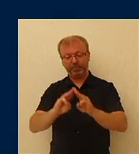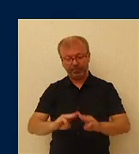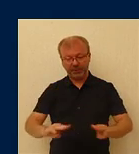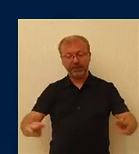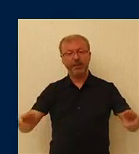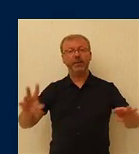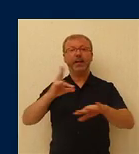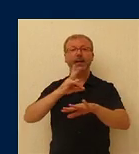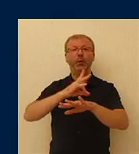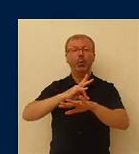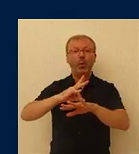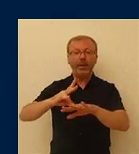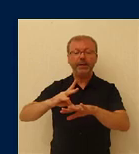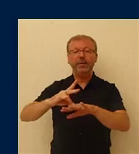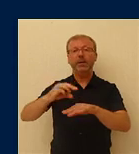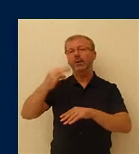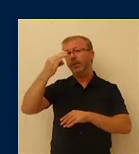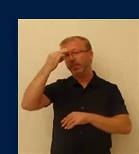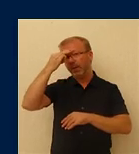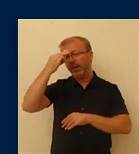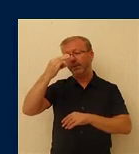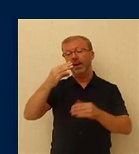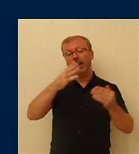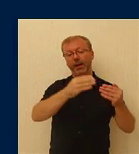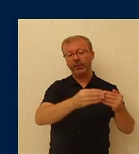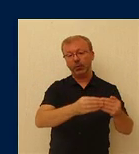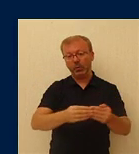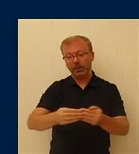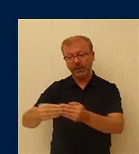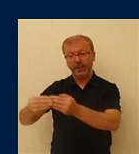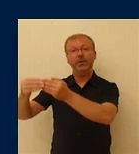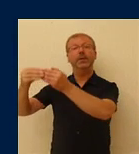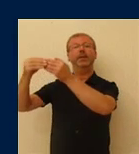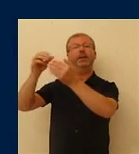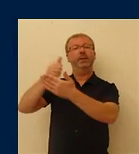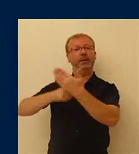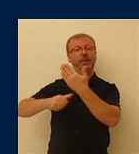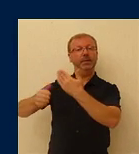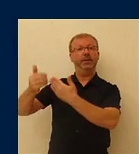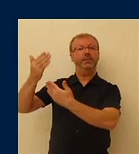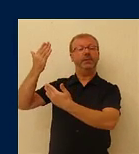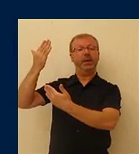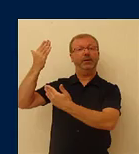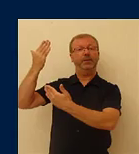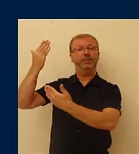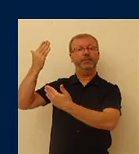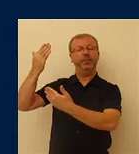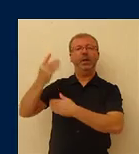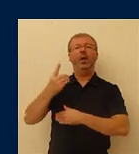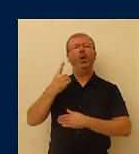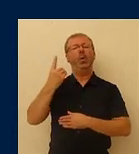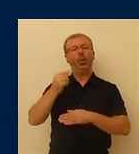bring peace and quiet to the mind and ultimately to lead people to God.